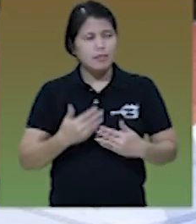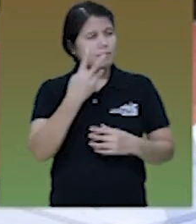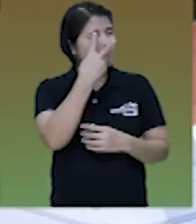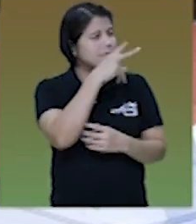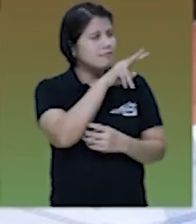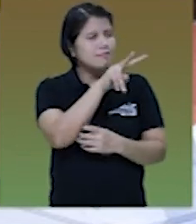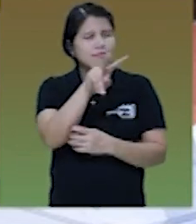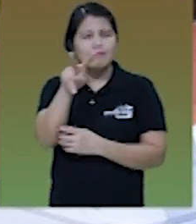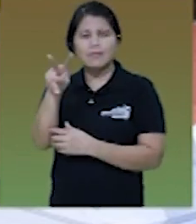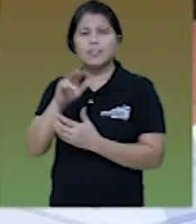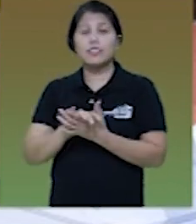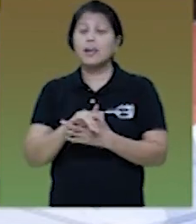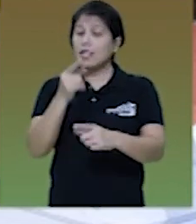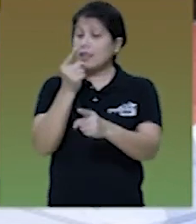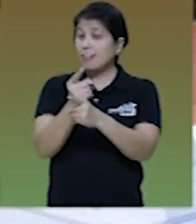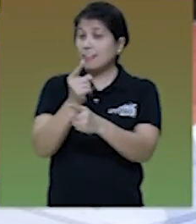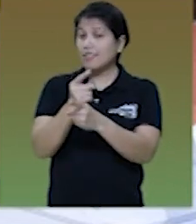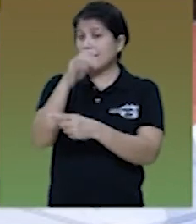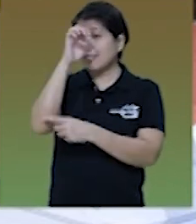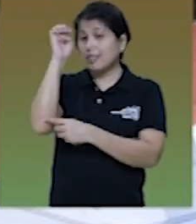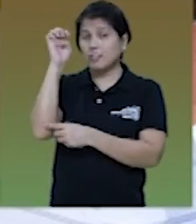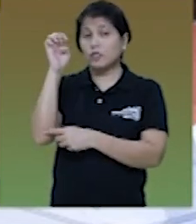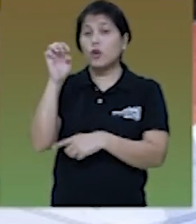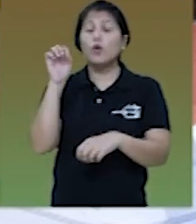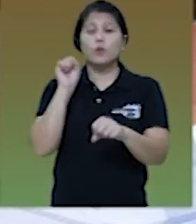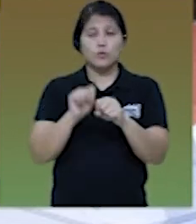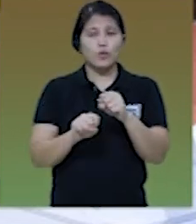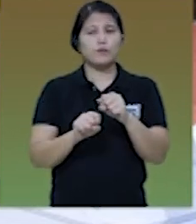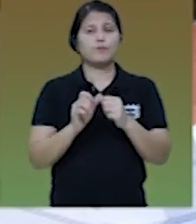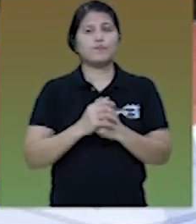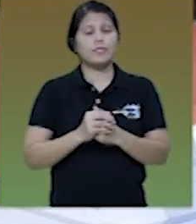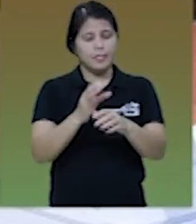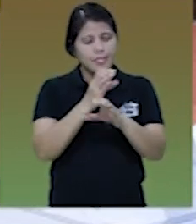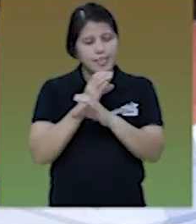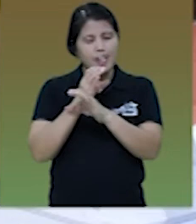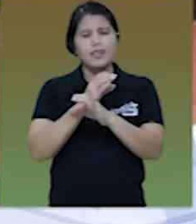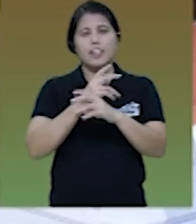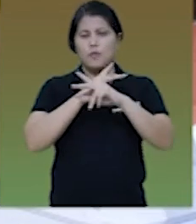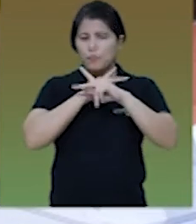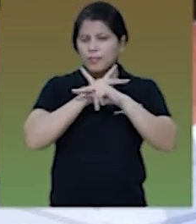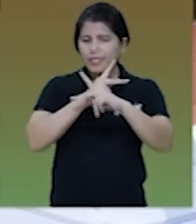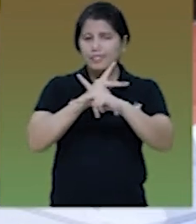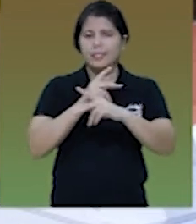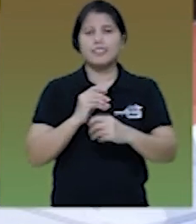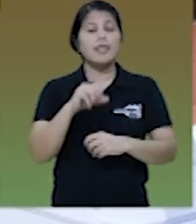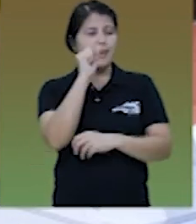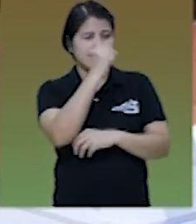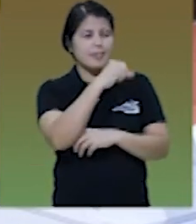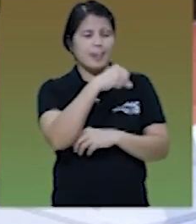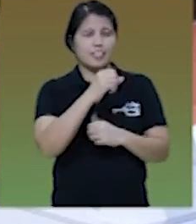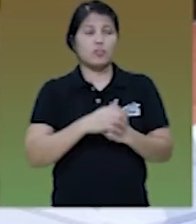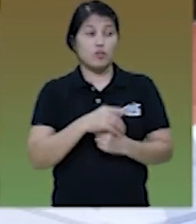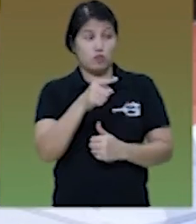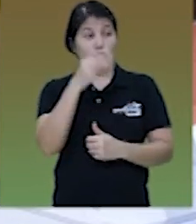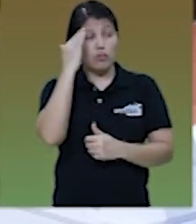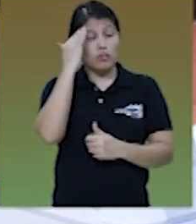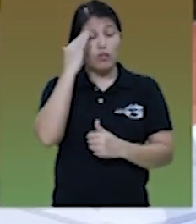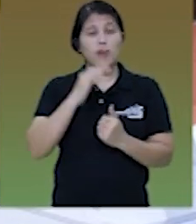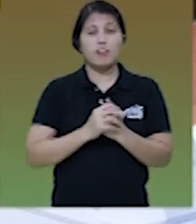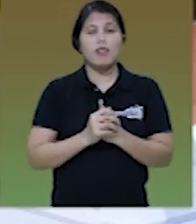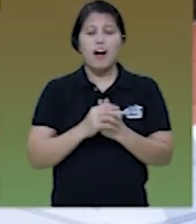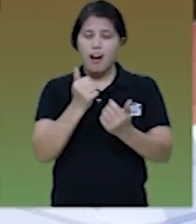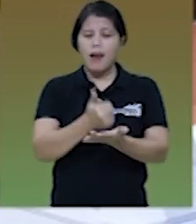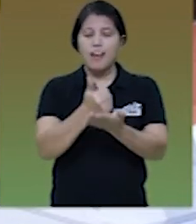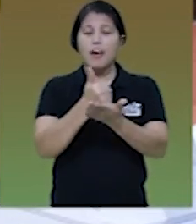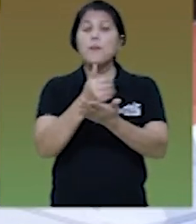at it. Right, Eliz? So it must be cared for and protected. Yes, you know what?